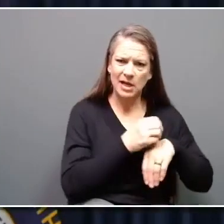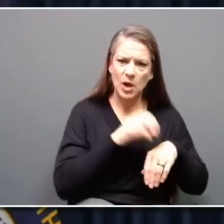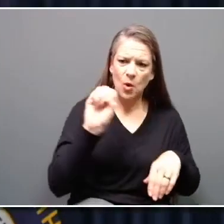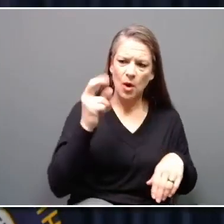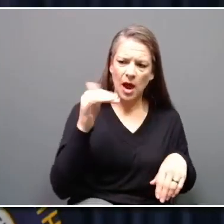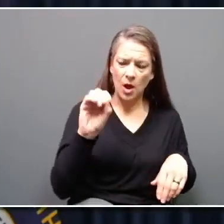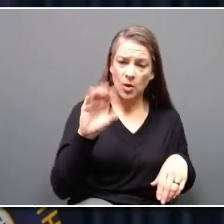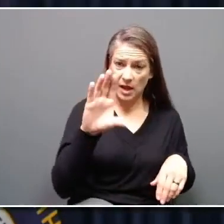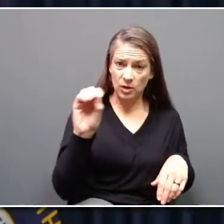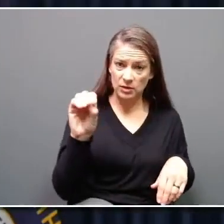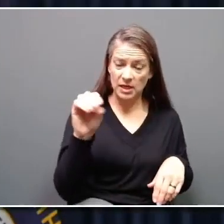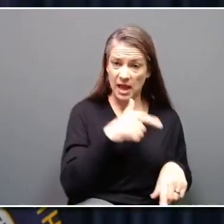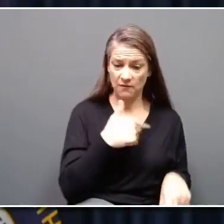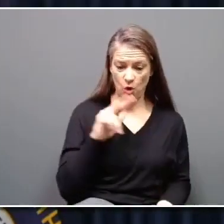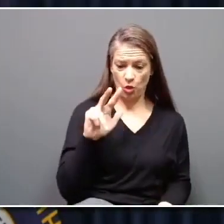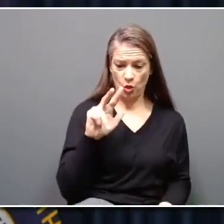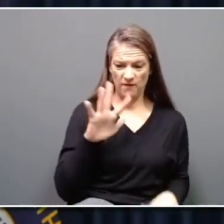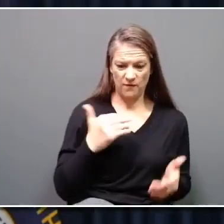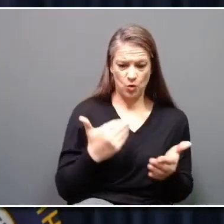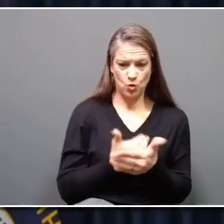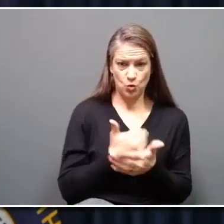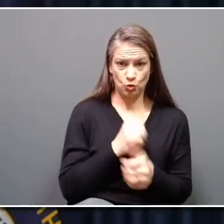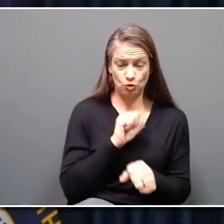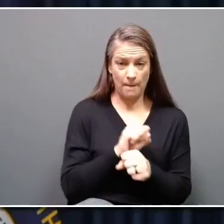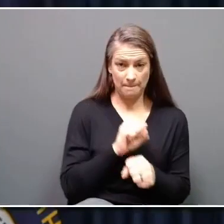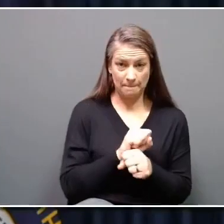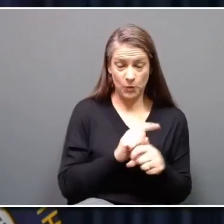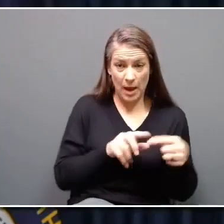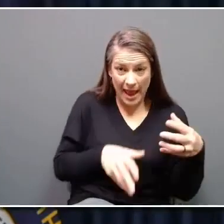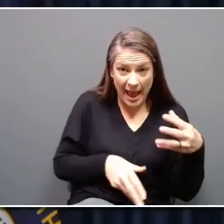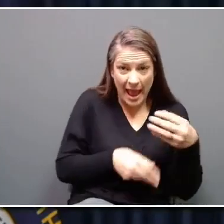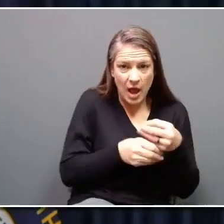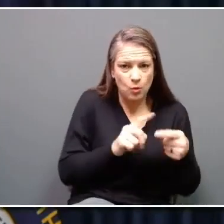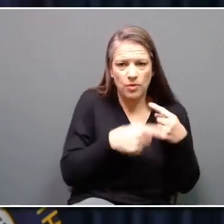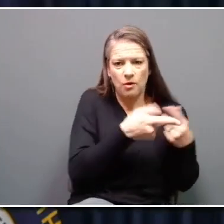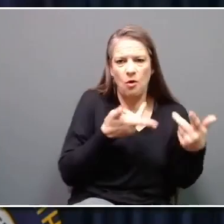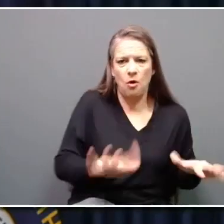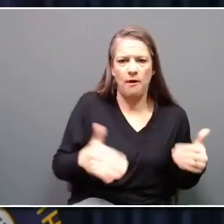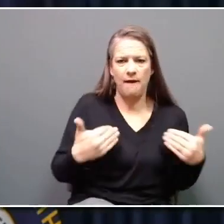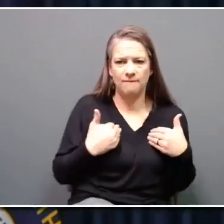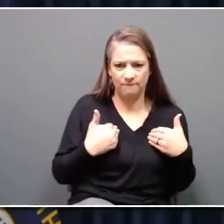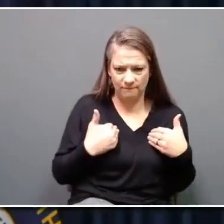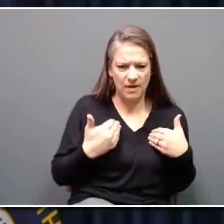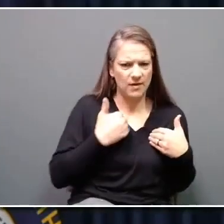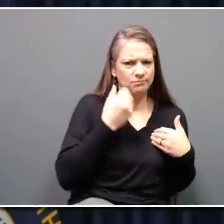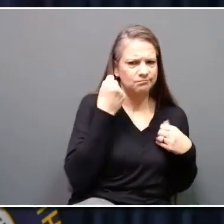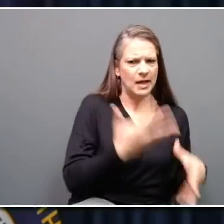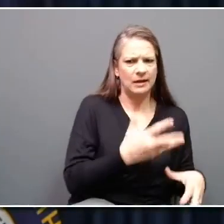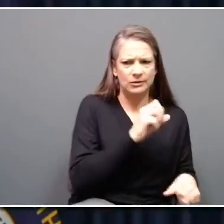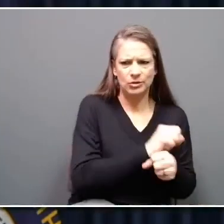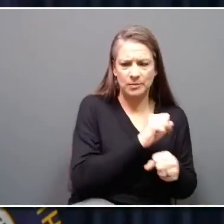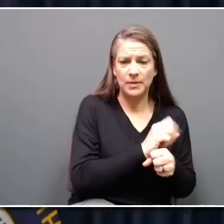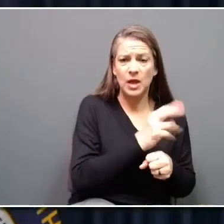35 new well-paying jobs to add to the numerous positions already existing in 2 other Ohio